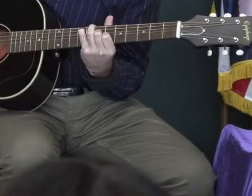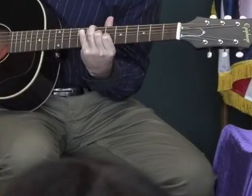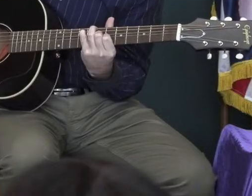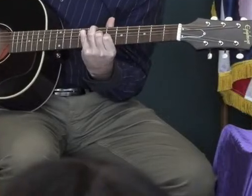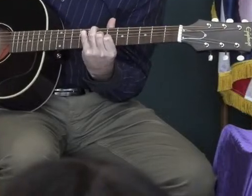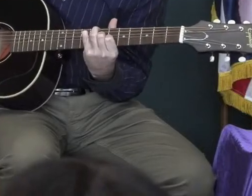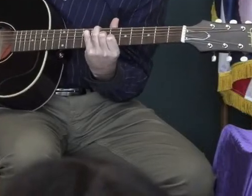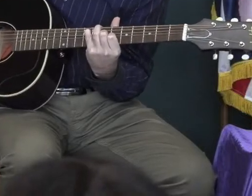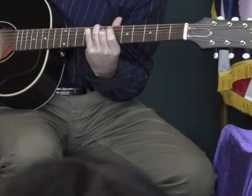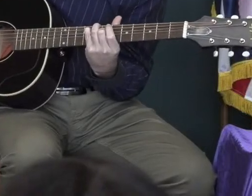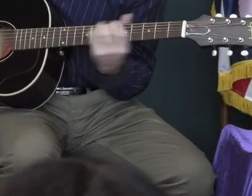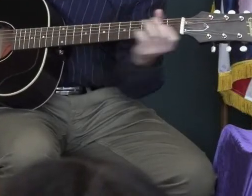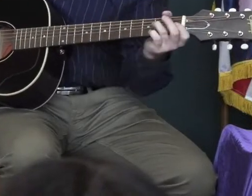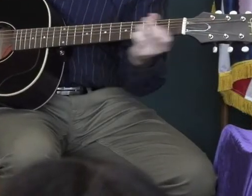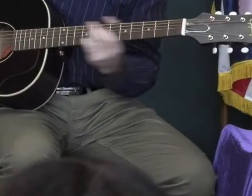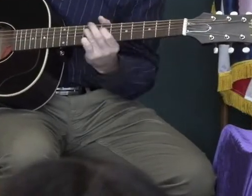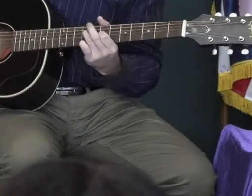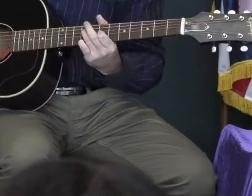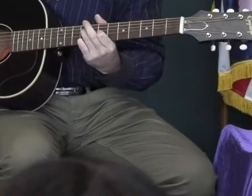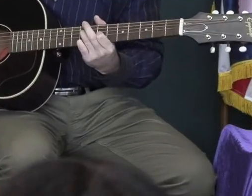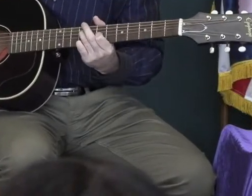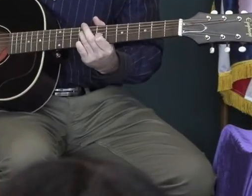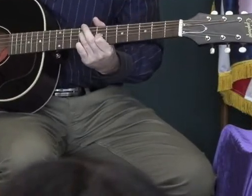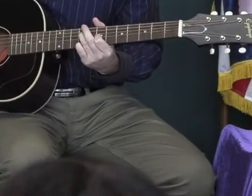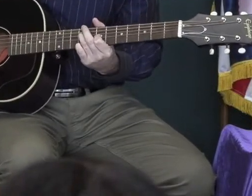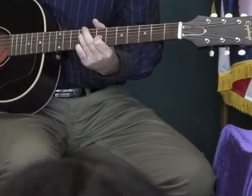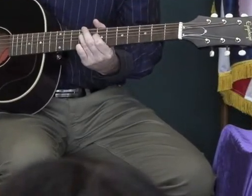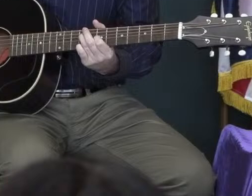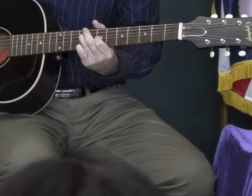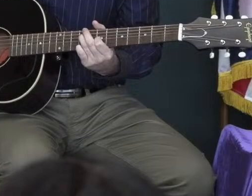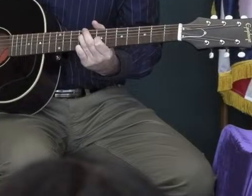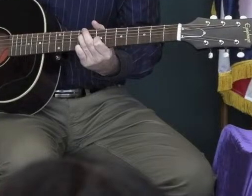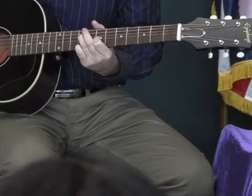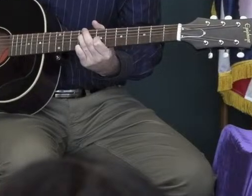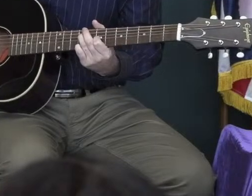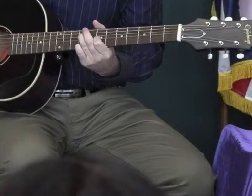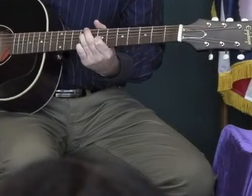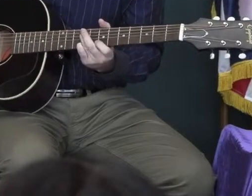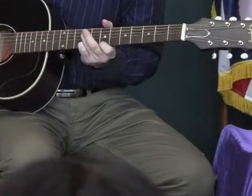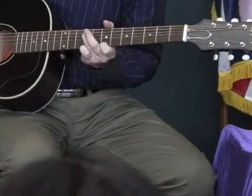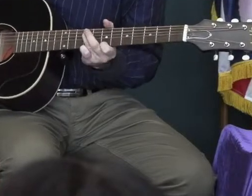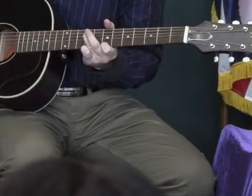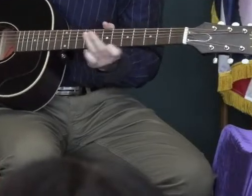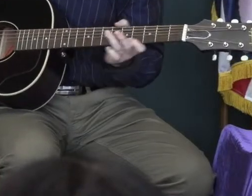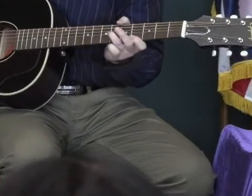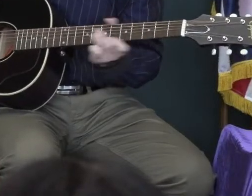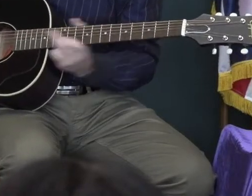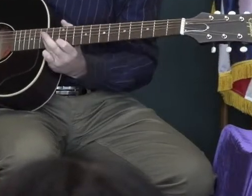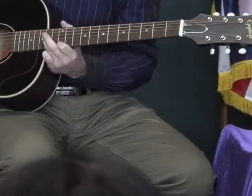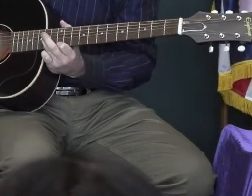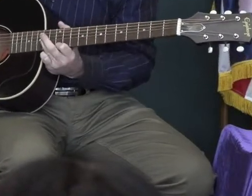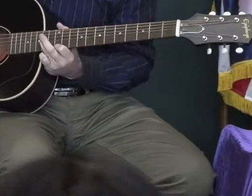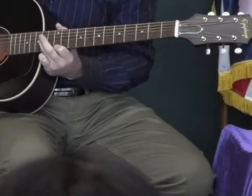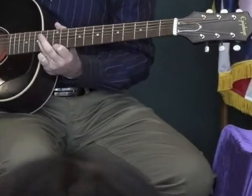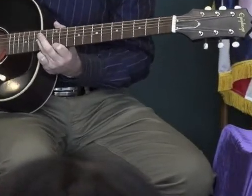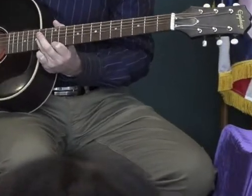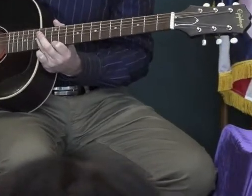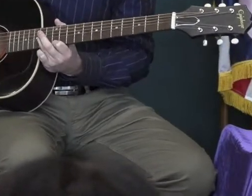I wish you were still here, but it's all a part of the mystery.